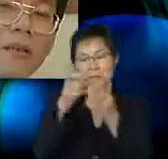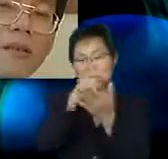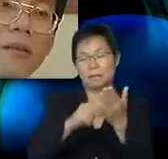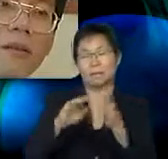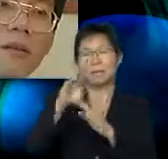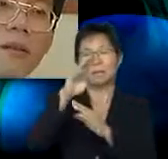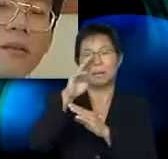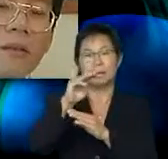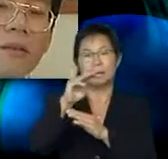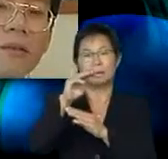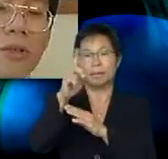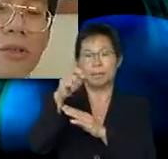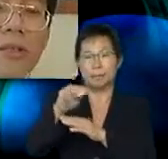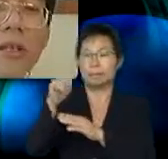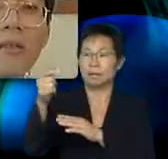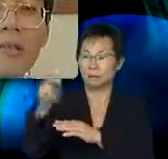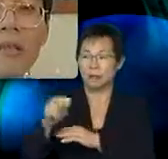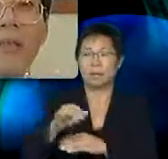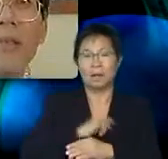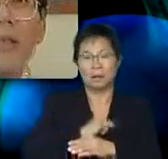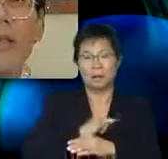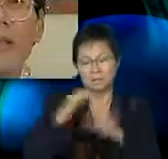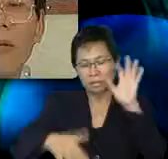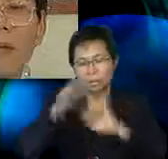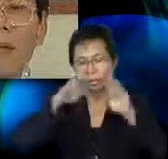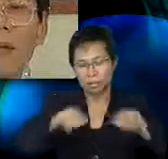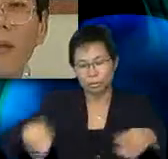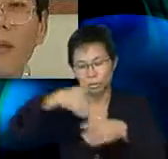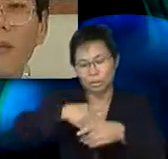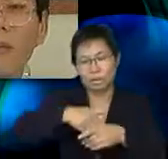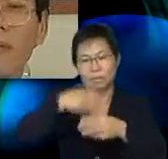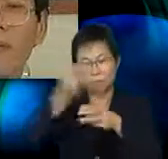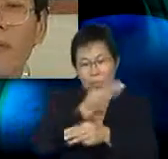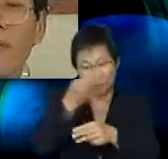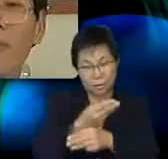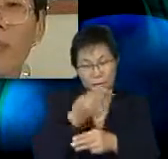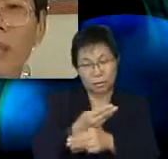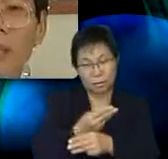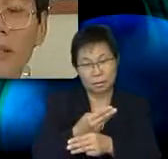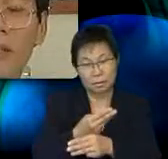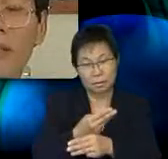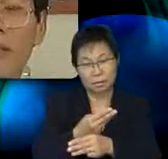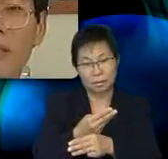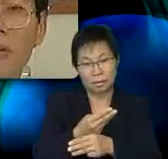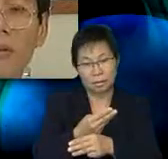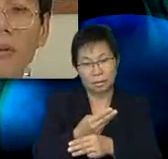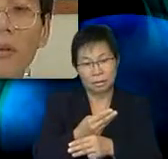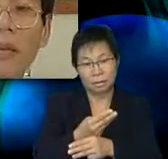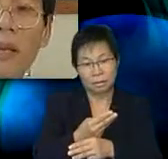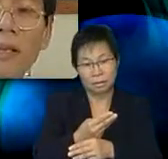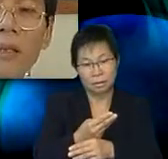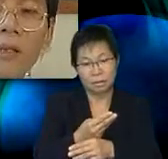that the children's interest in the subject of mathematics in this